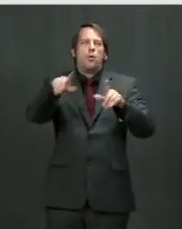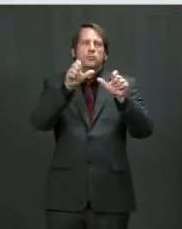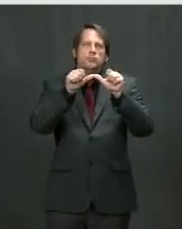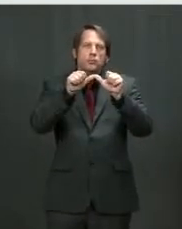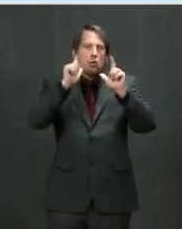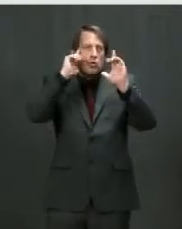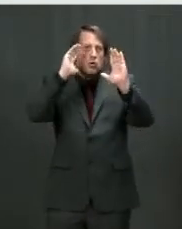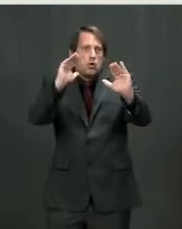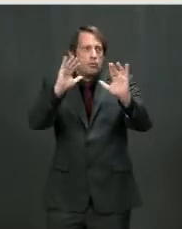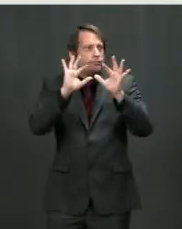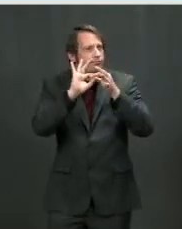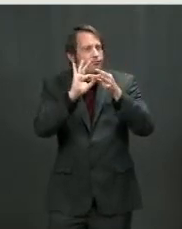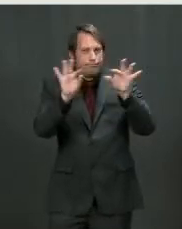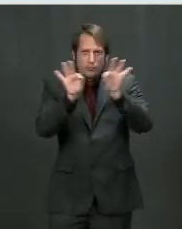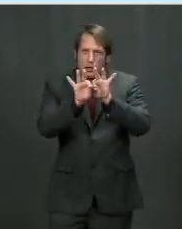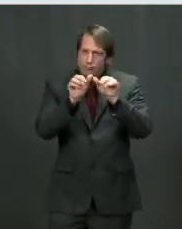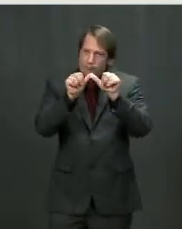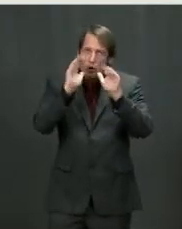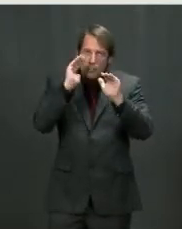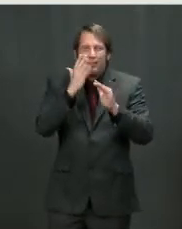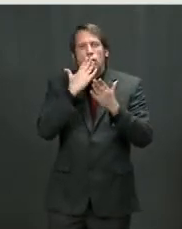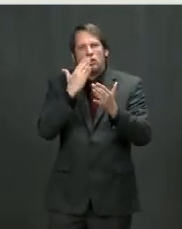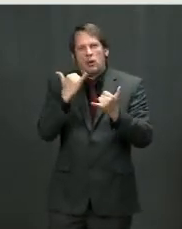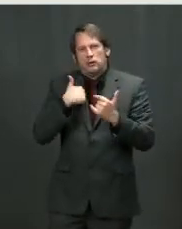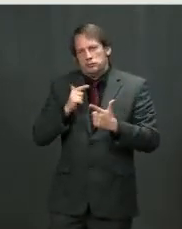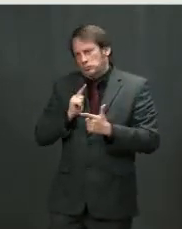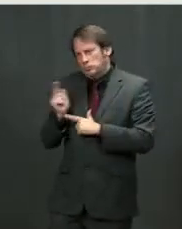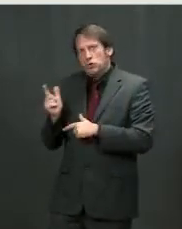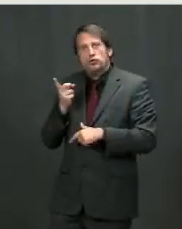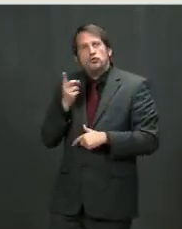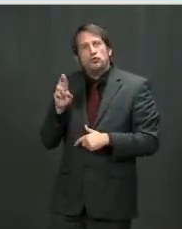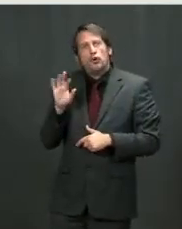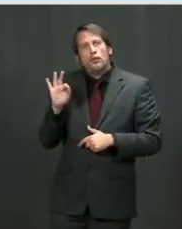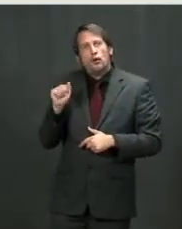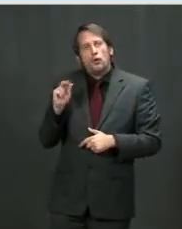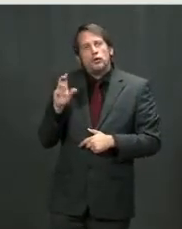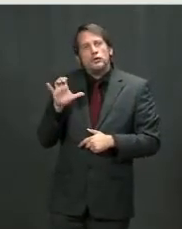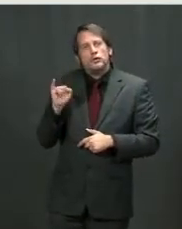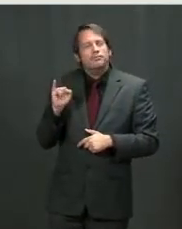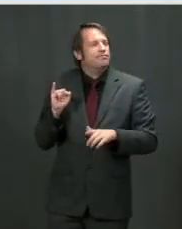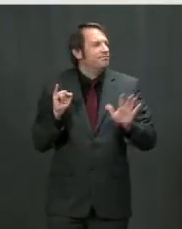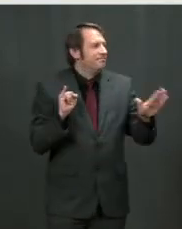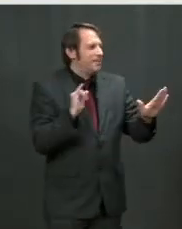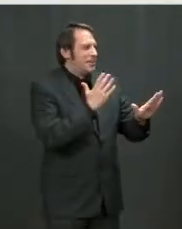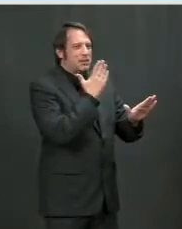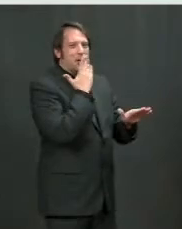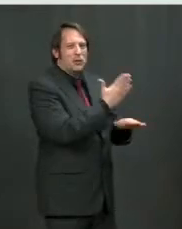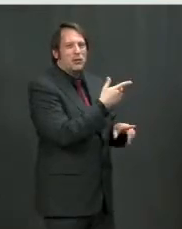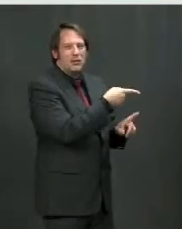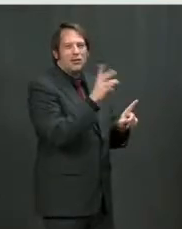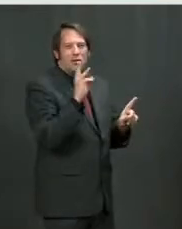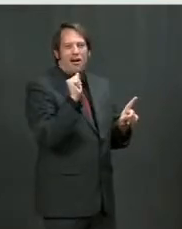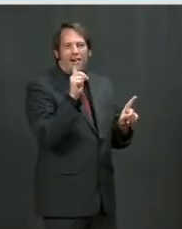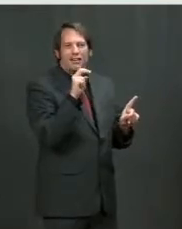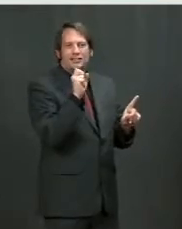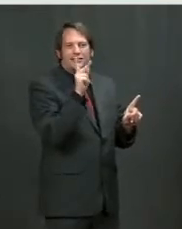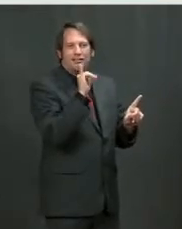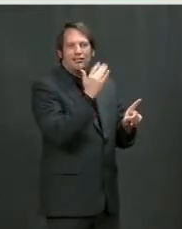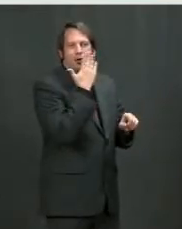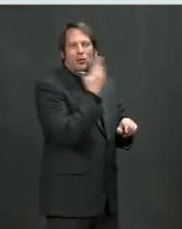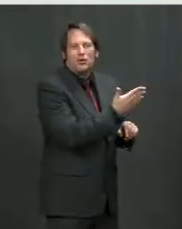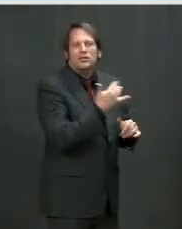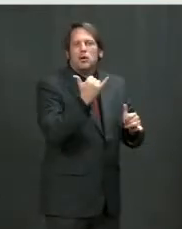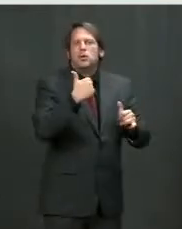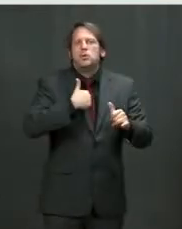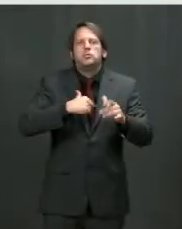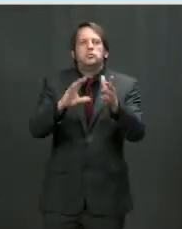Dr. Fauci. Thank you very much, Dr. Walensky. What I'd like to do over the next couple of minutes is to just talk a bit